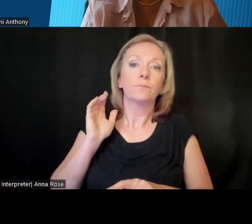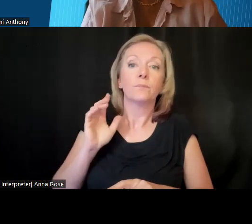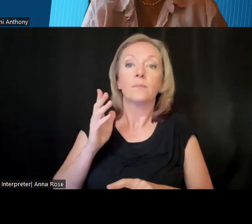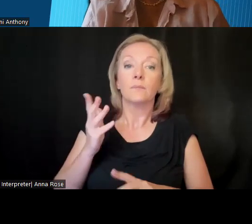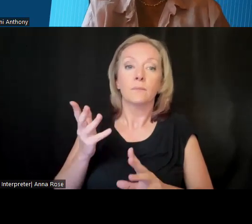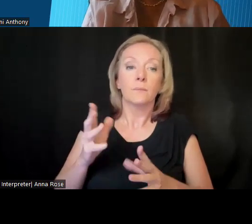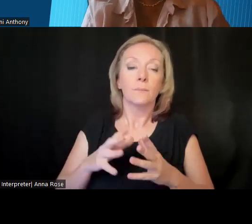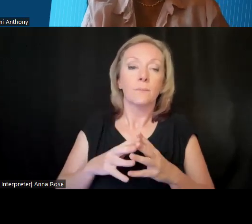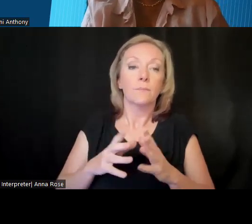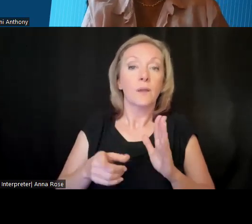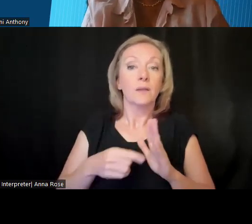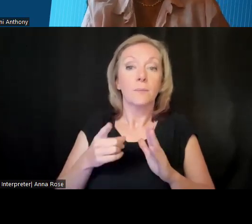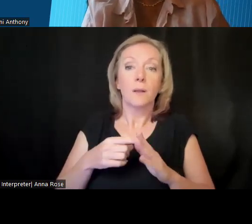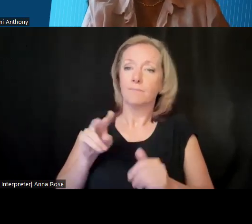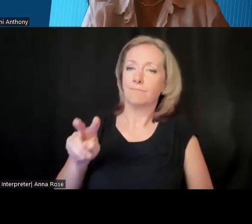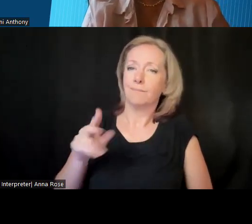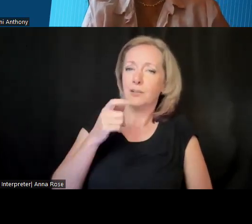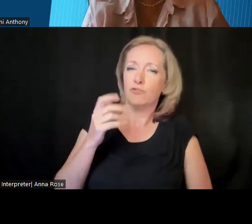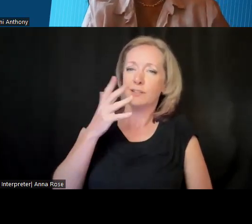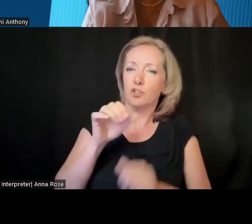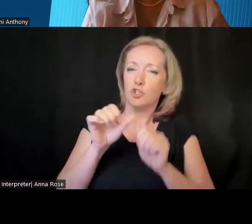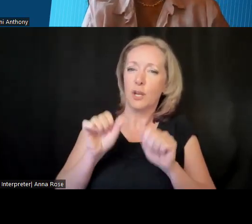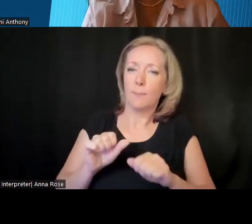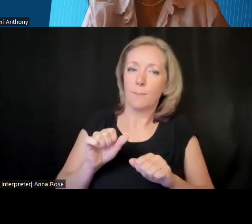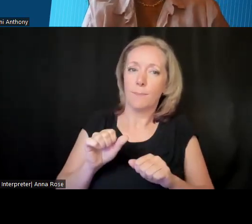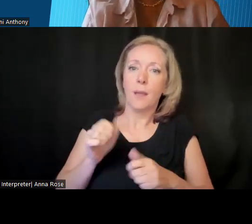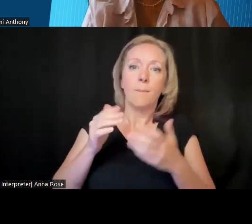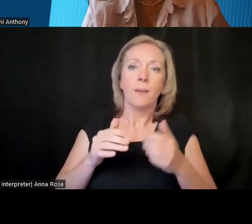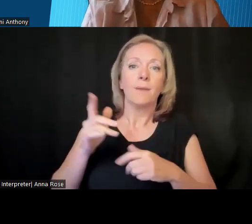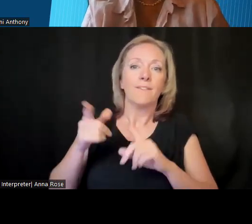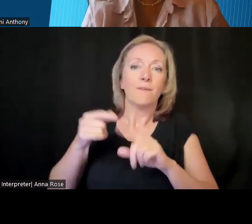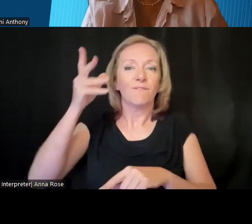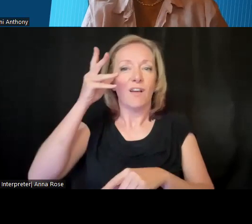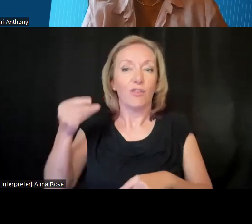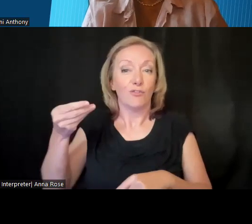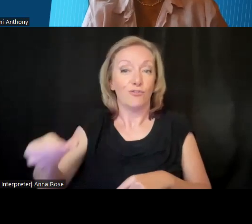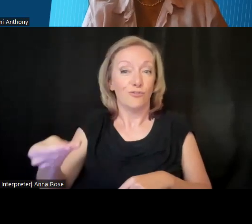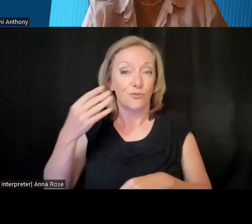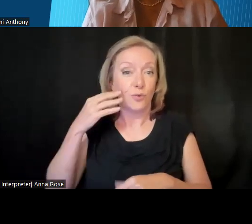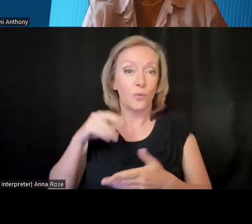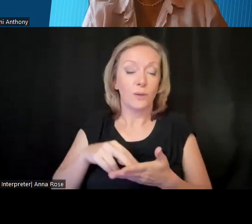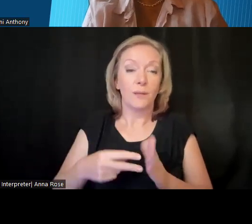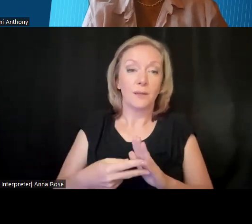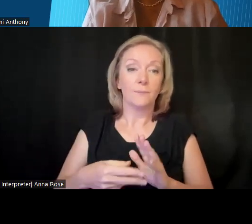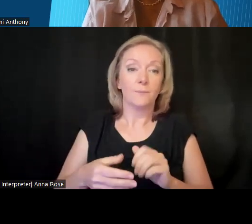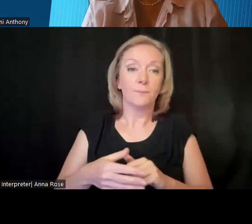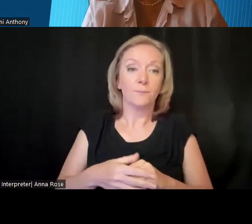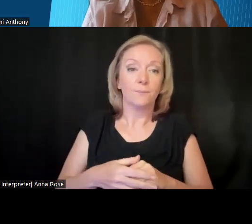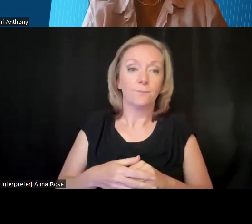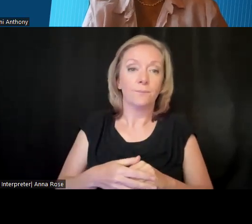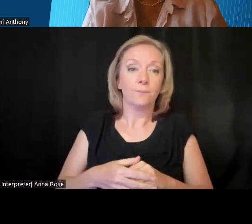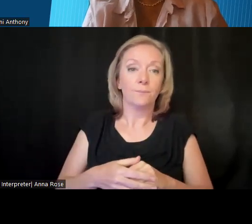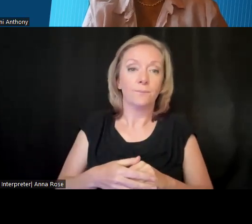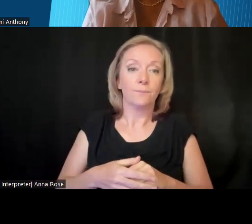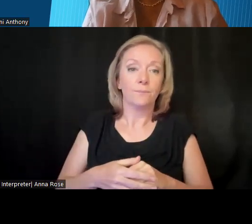ear. And sometimes that interesting ear is actually the ear of the father, right? Have you ever had that discussion where people will say, boy,